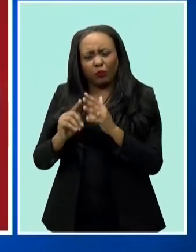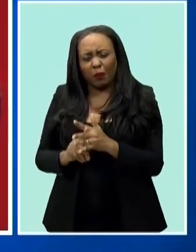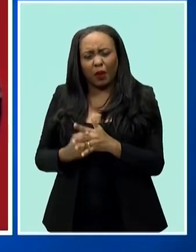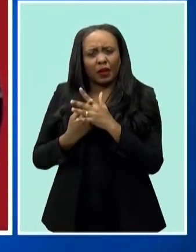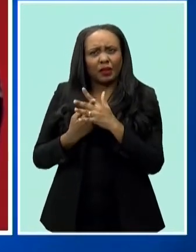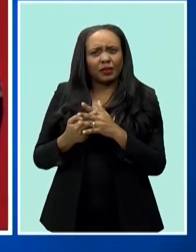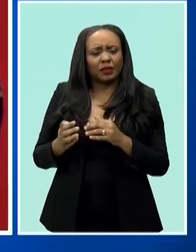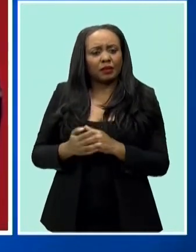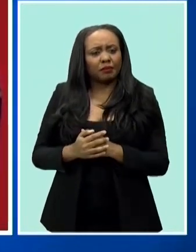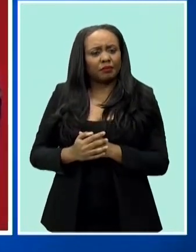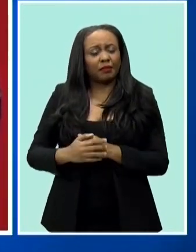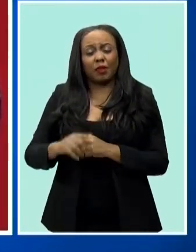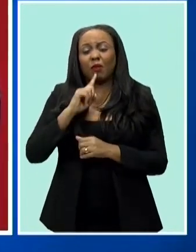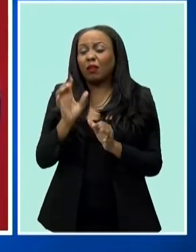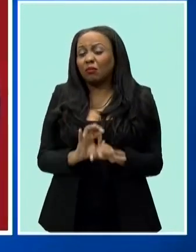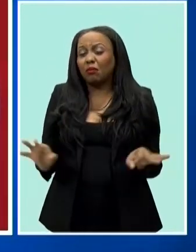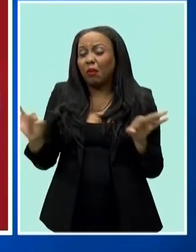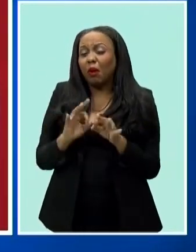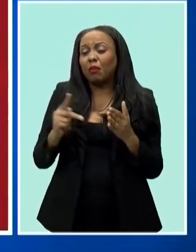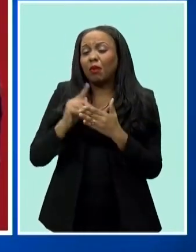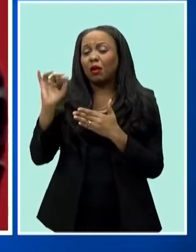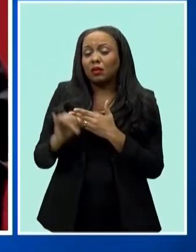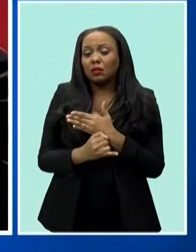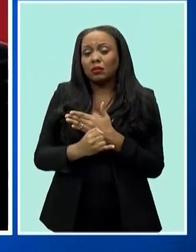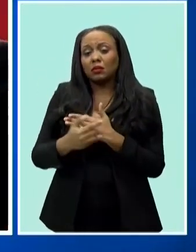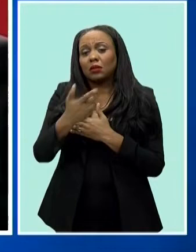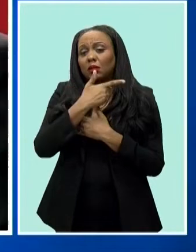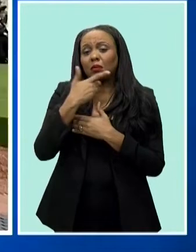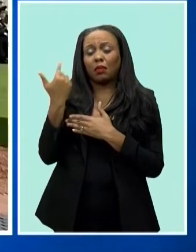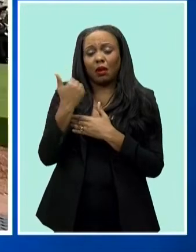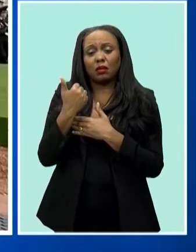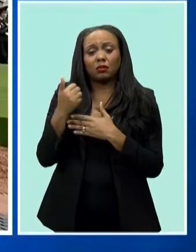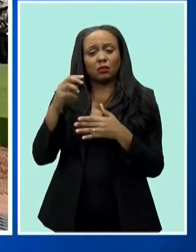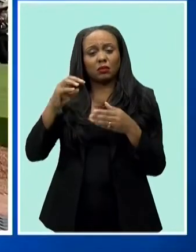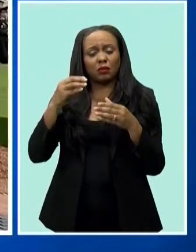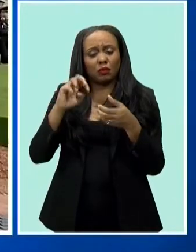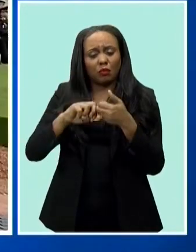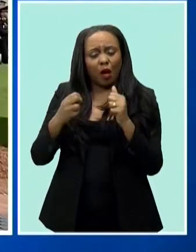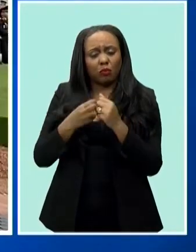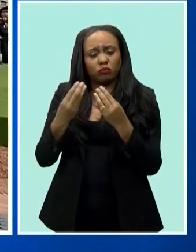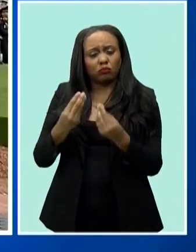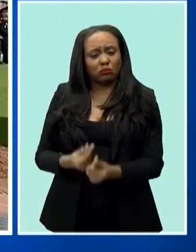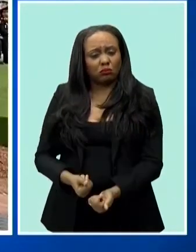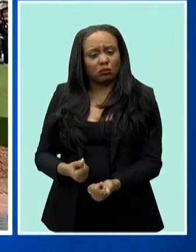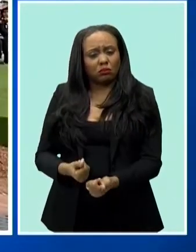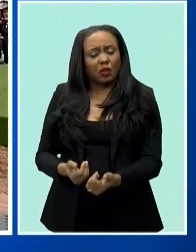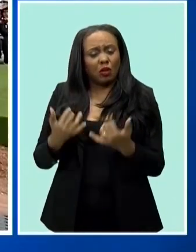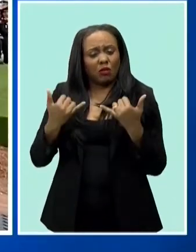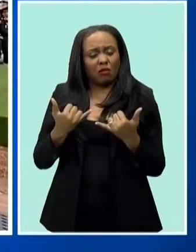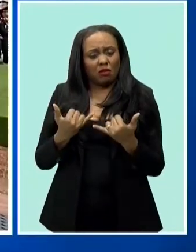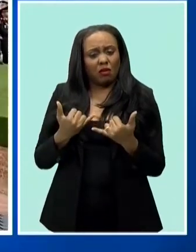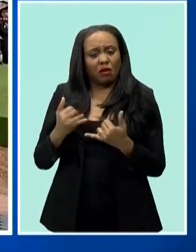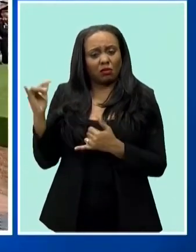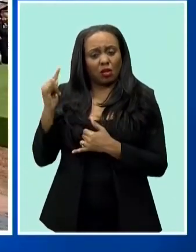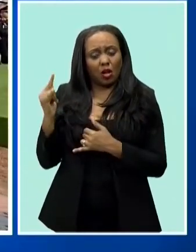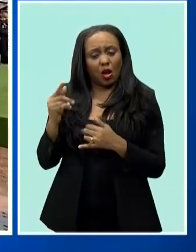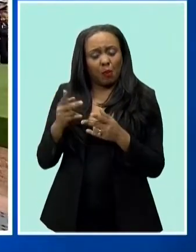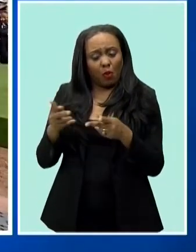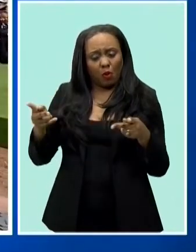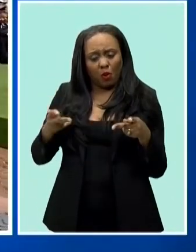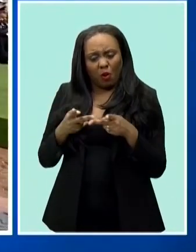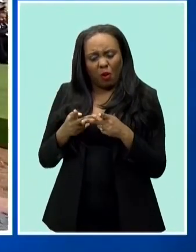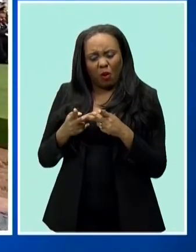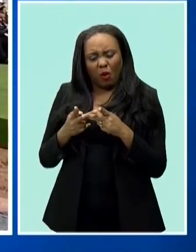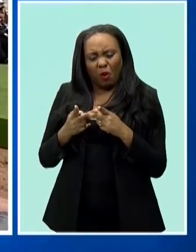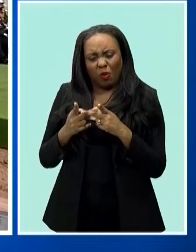This is a fundamental project because it will resolve the problem of oversaturation at Mexico City's current airport, but it also serves as an example